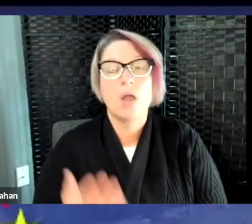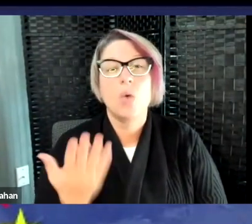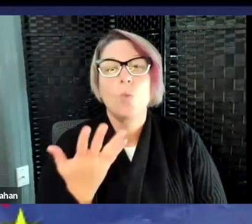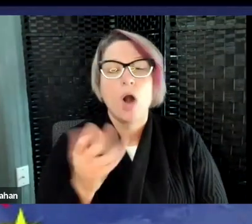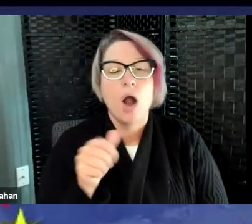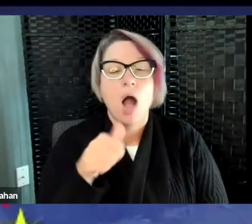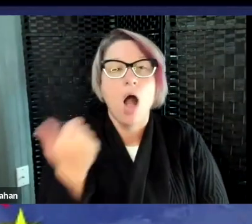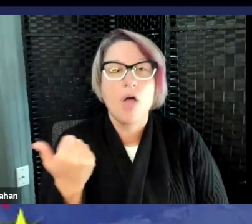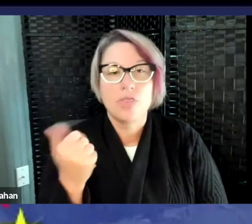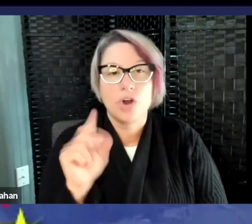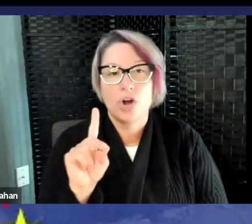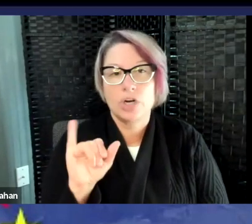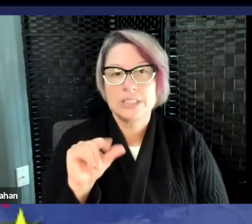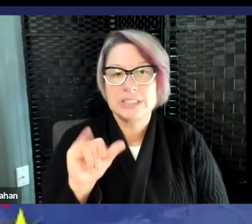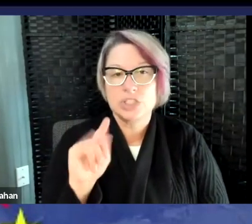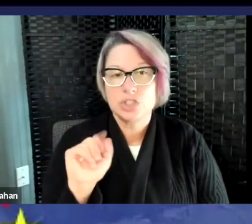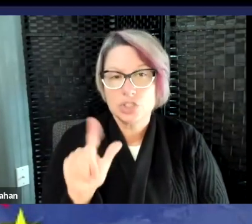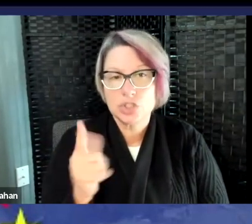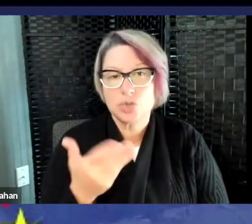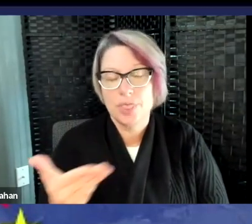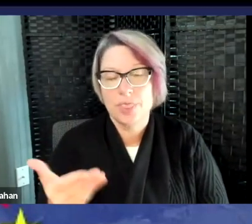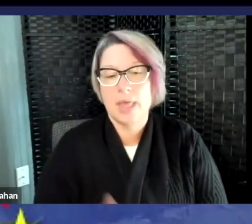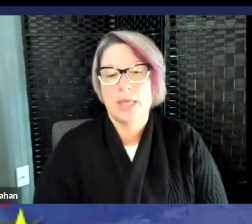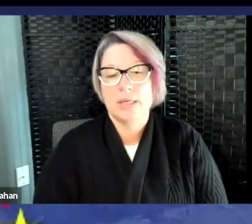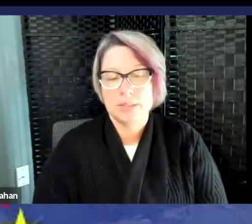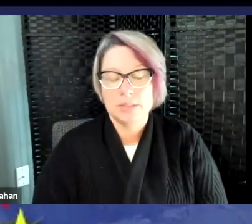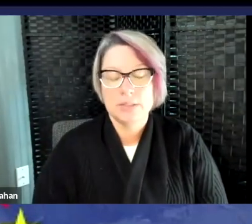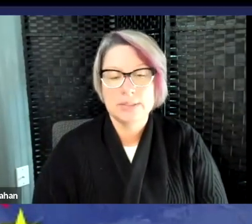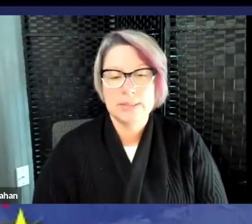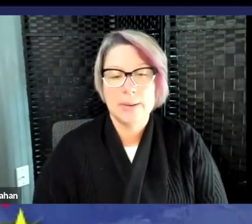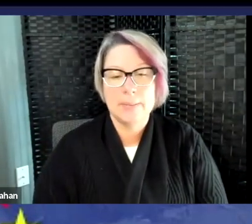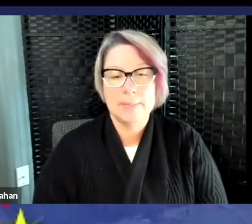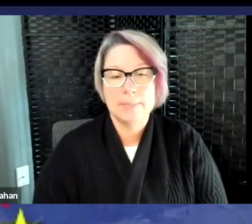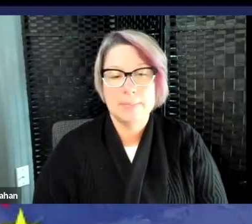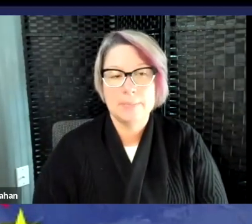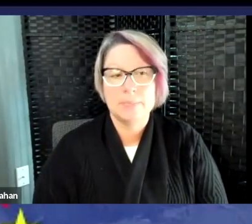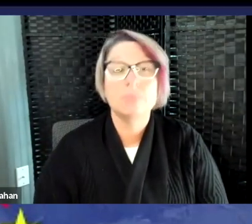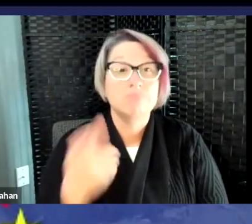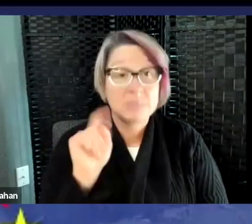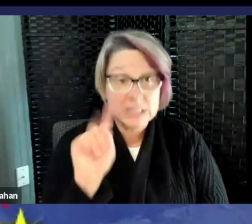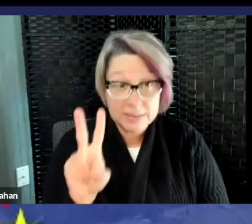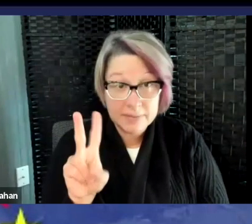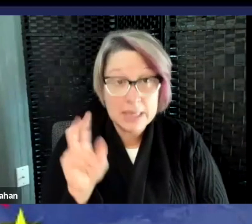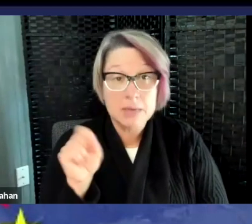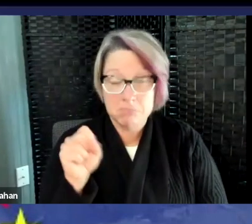things that we use? All right. So Eden says computers. Yeah. What other? TV.